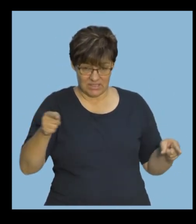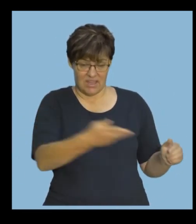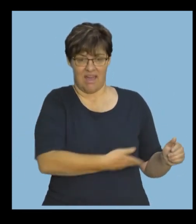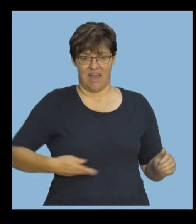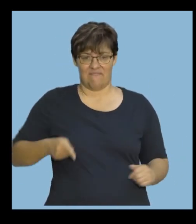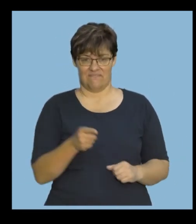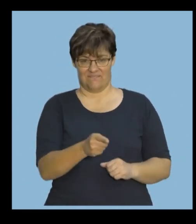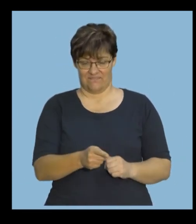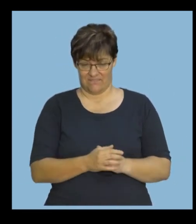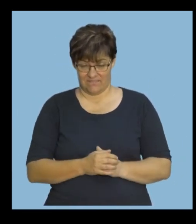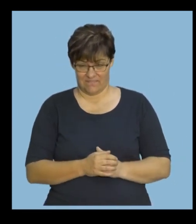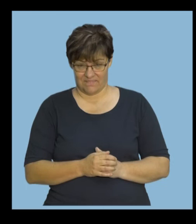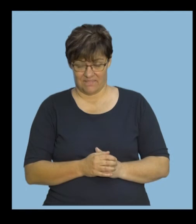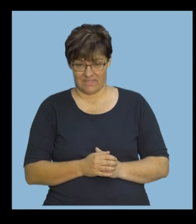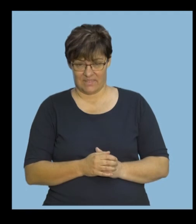the lower quartile.